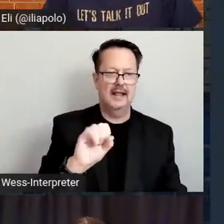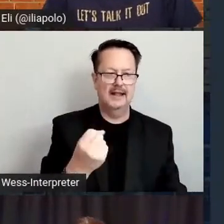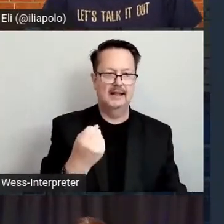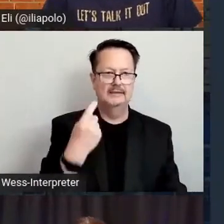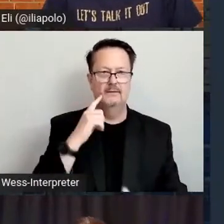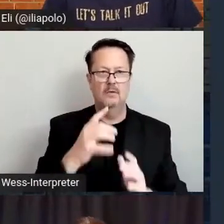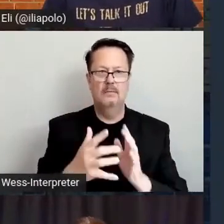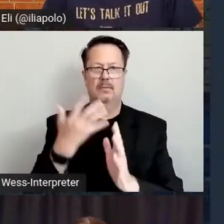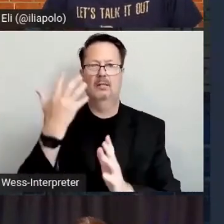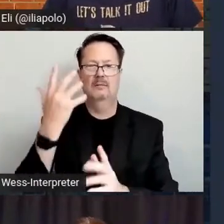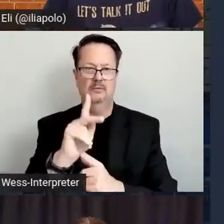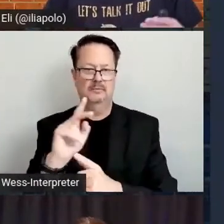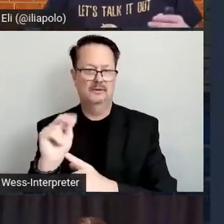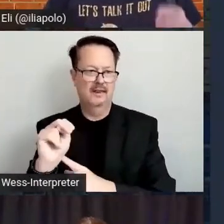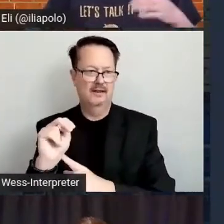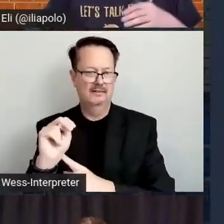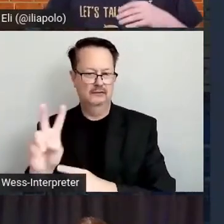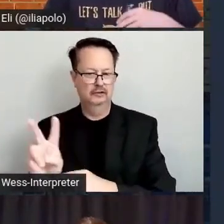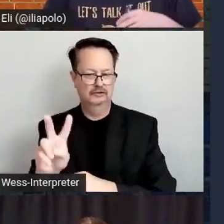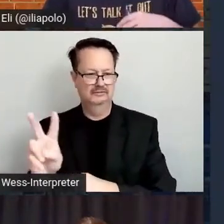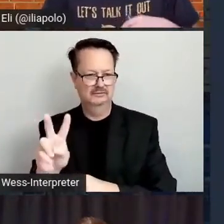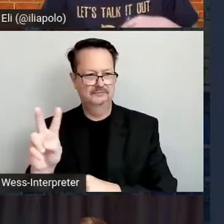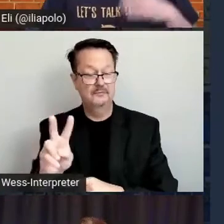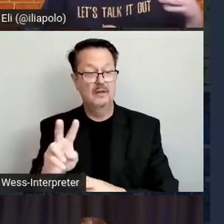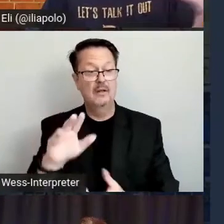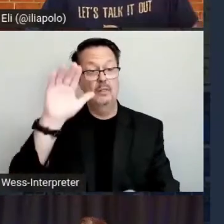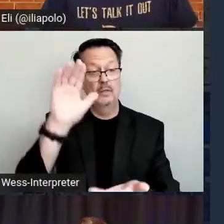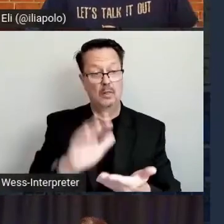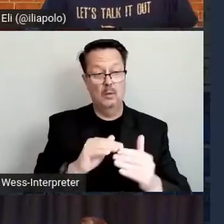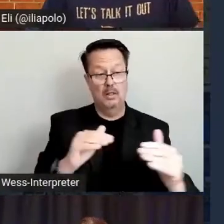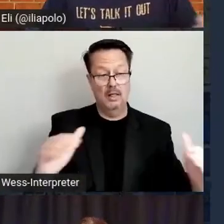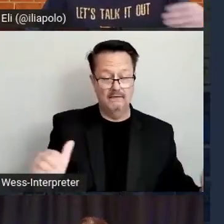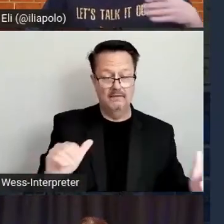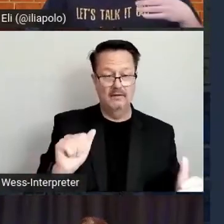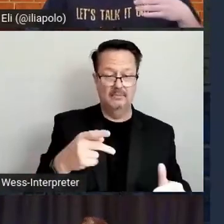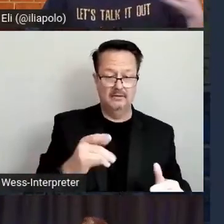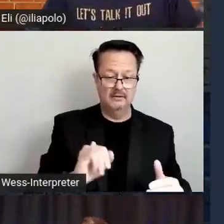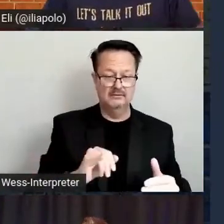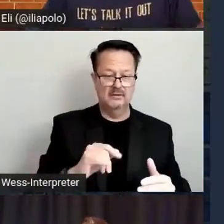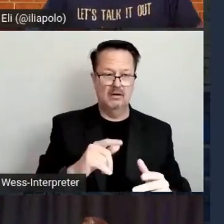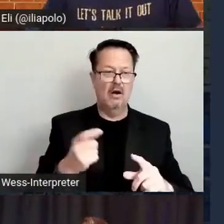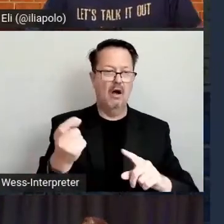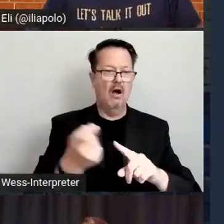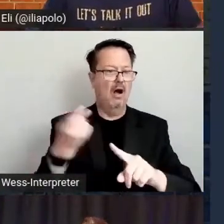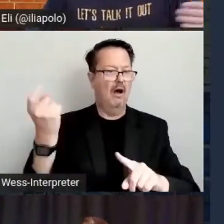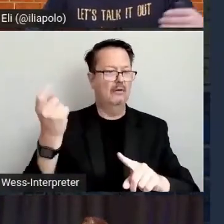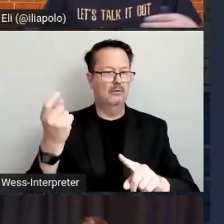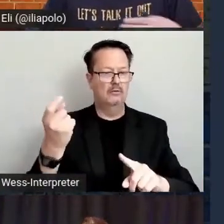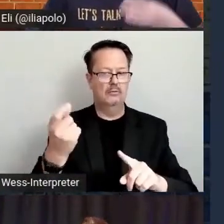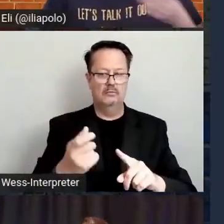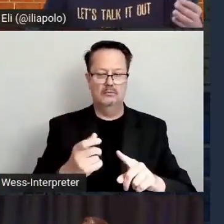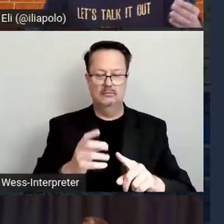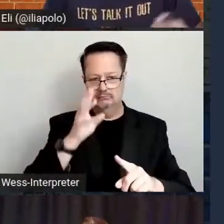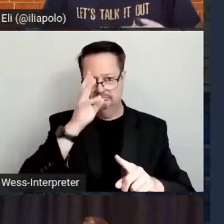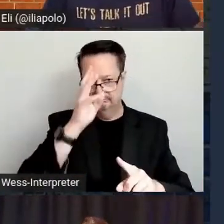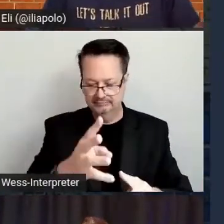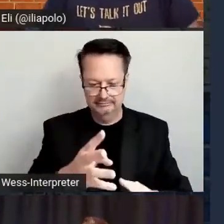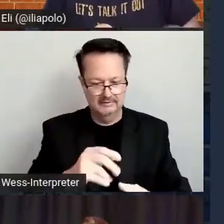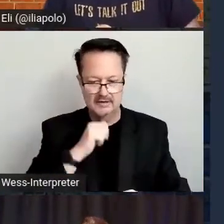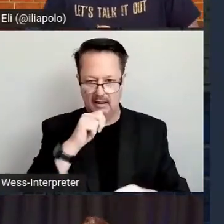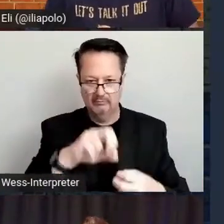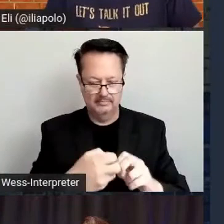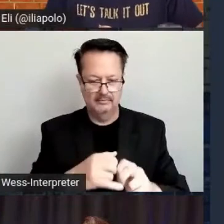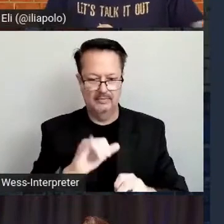Kubernetes versions? The lower level APIs, the ones that are auto-generated, that's not a problem, right? Because those APIs are